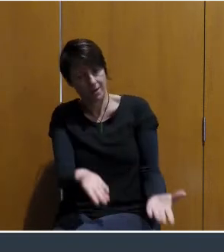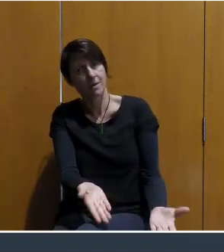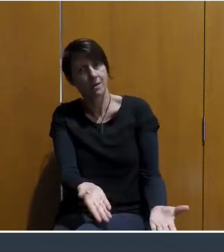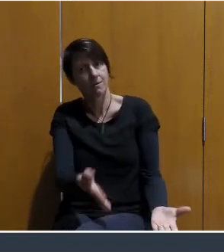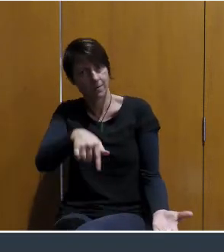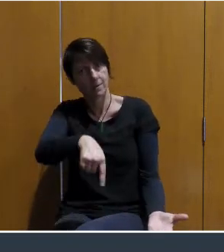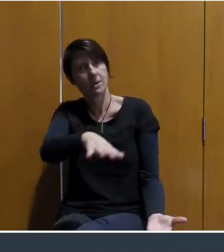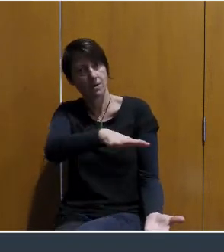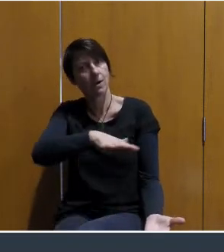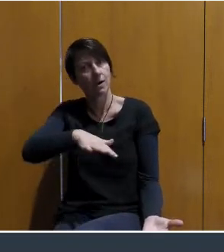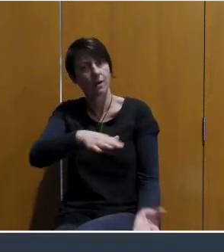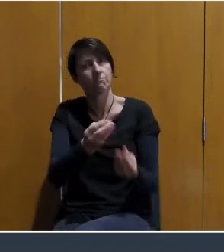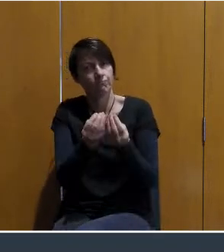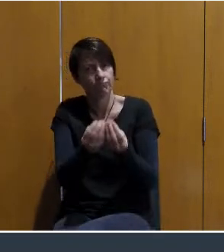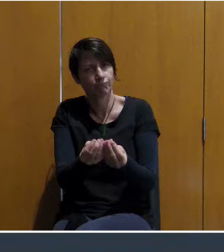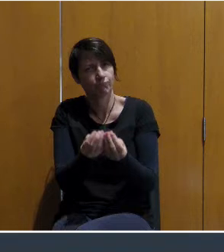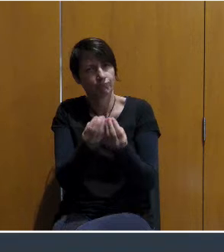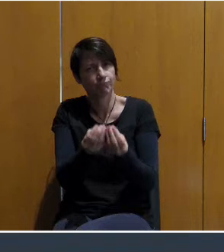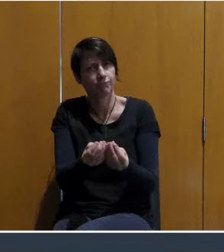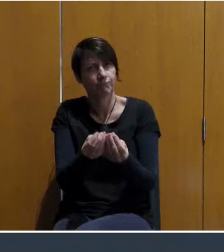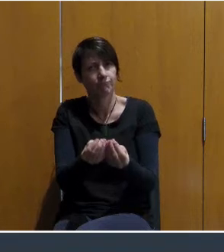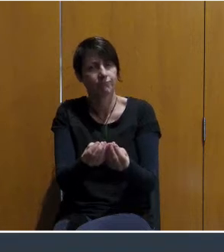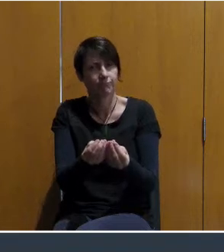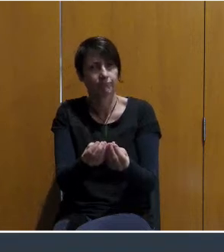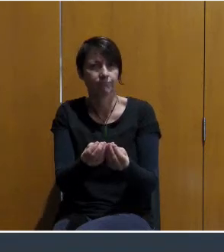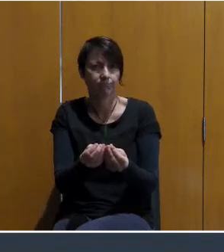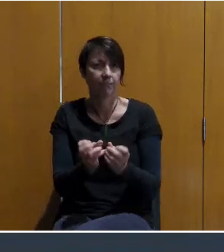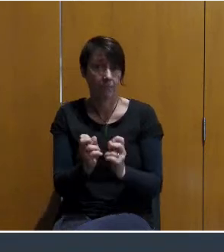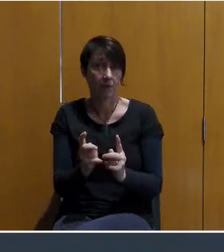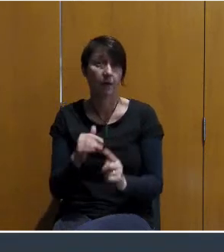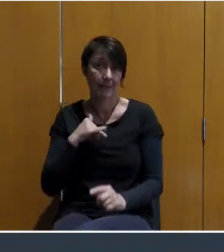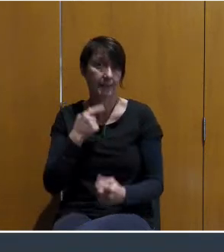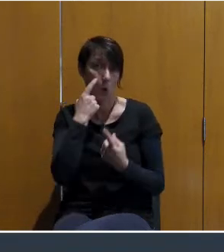this area, and we need to look after them.